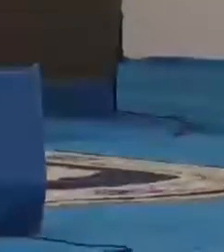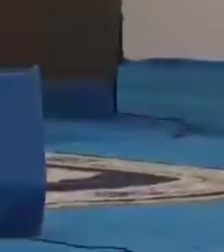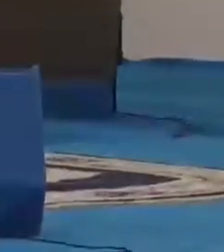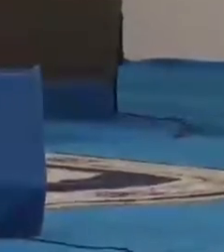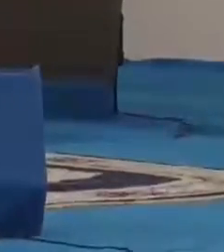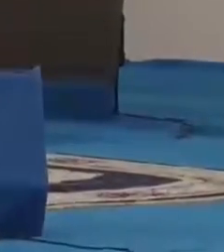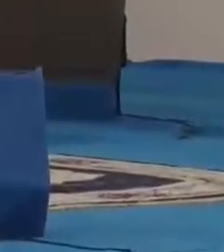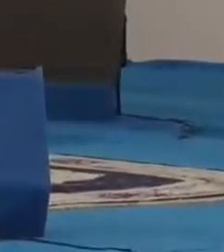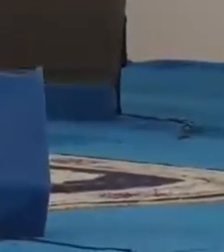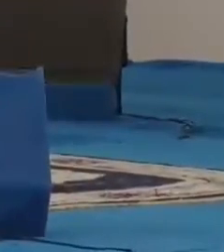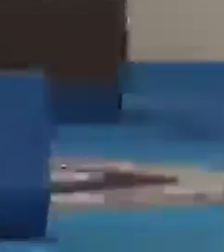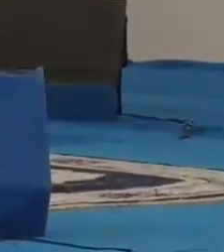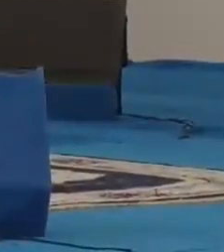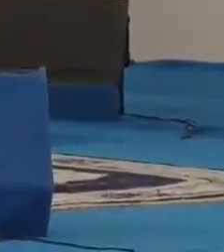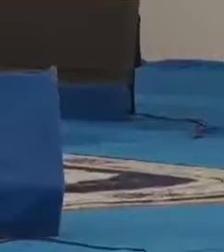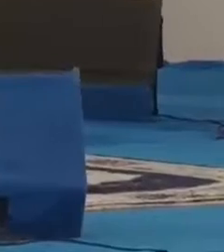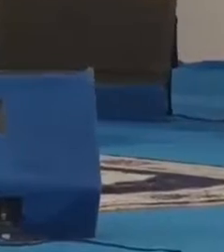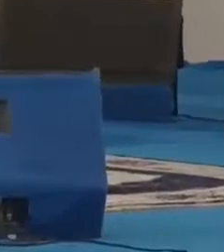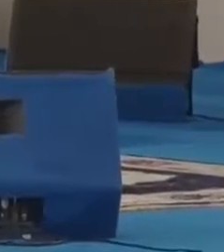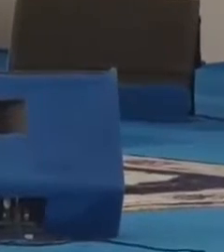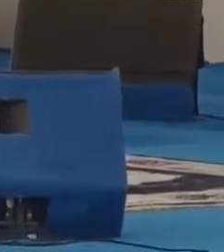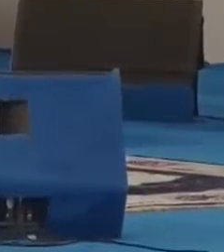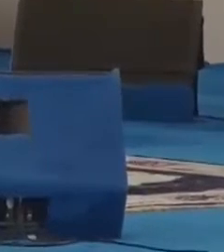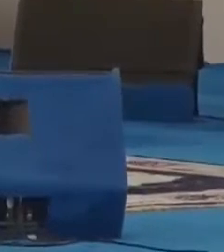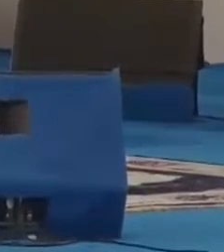Now this is a special service,